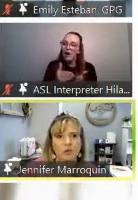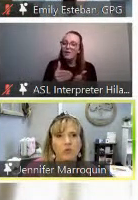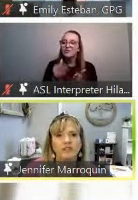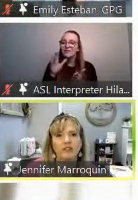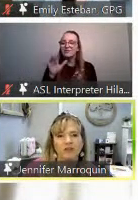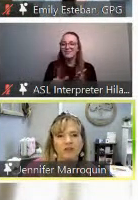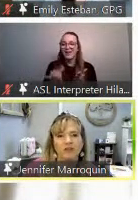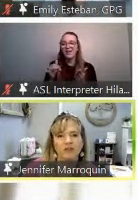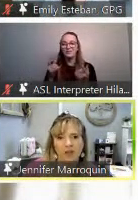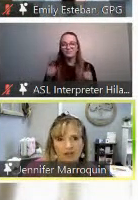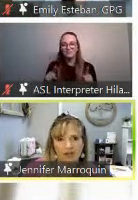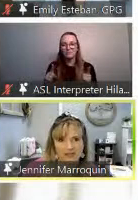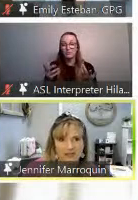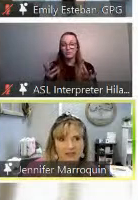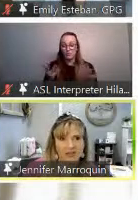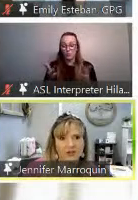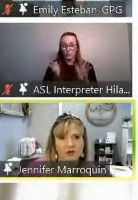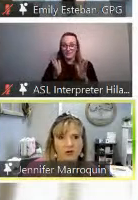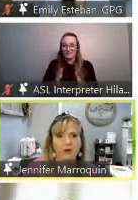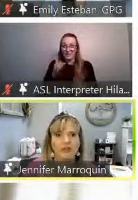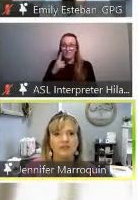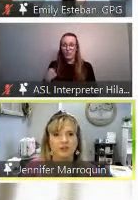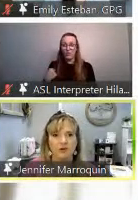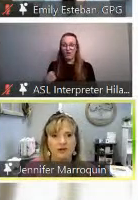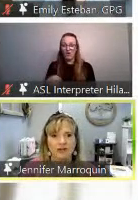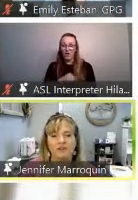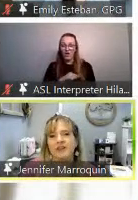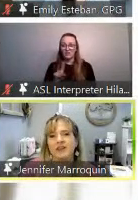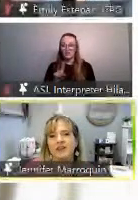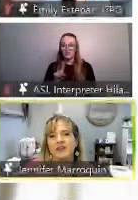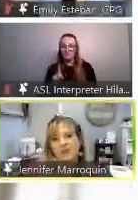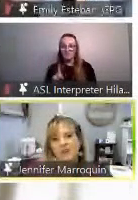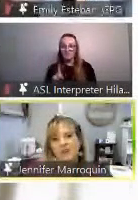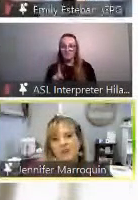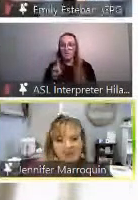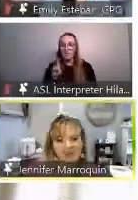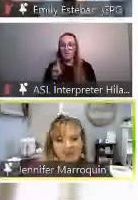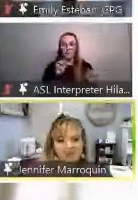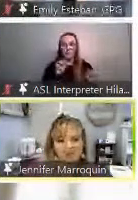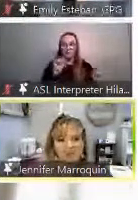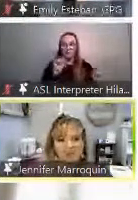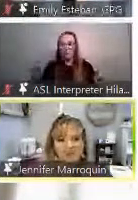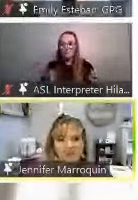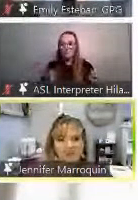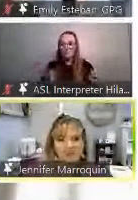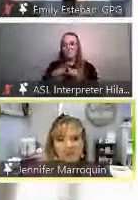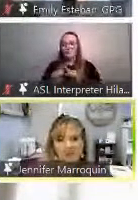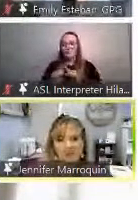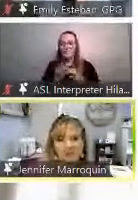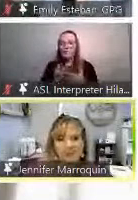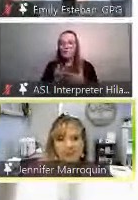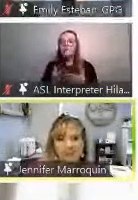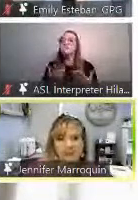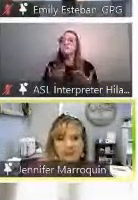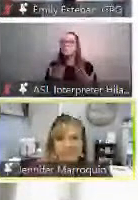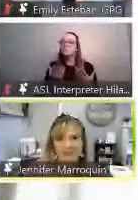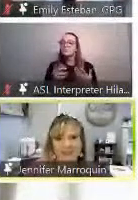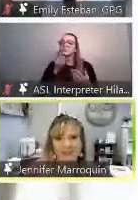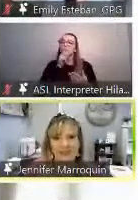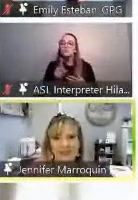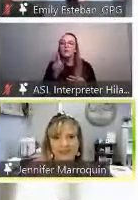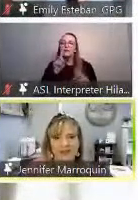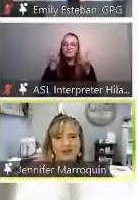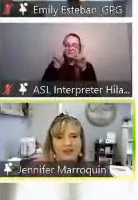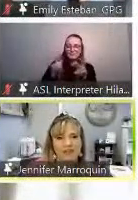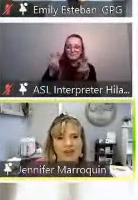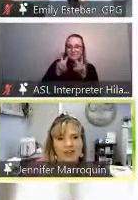well, what's left for us? Are we left to go out and kind of find different things? So just kind of looking at, as we're looking at trying to